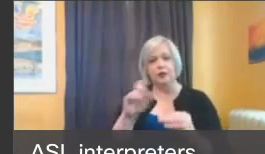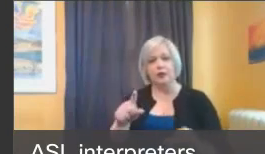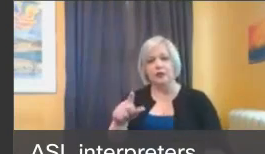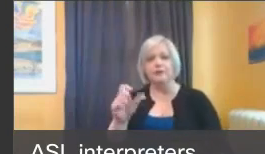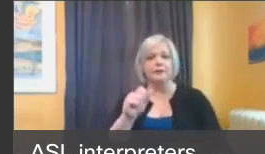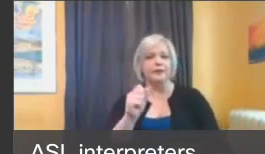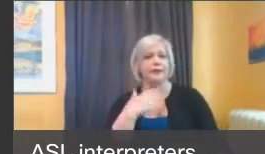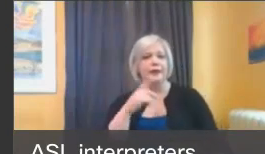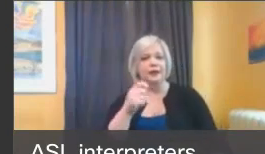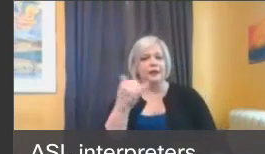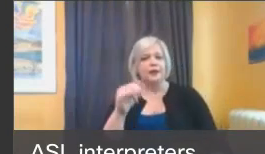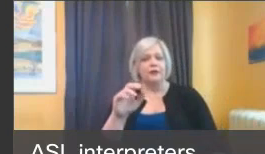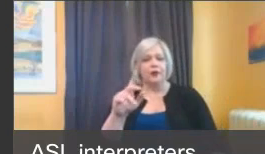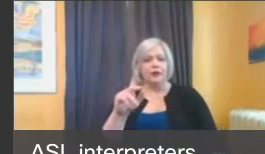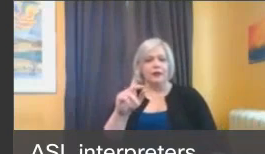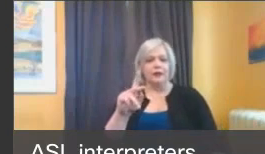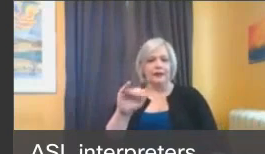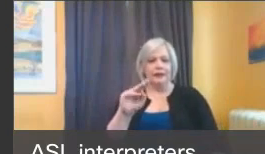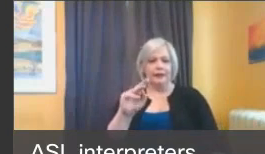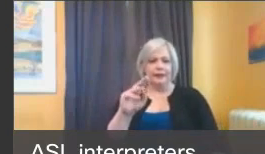question now is for Dean Tolson.